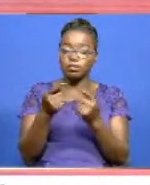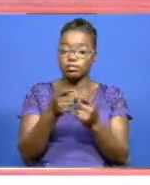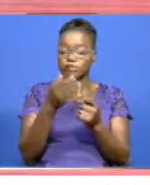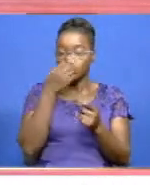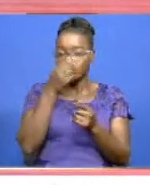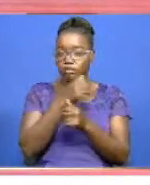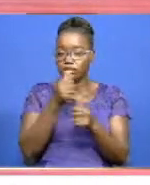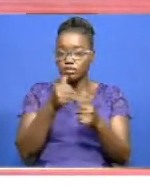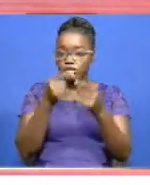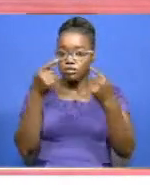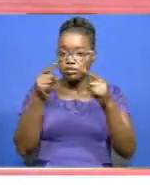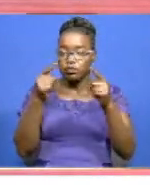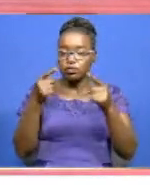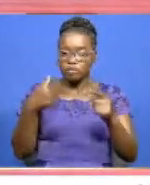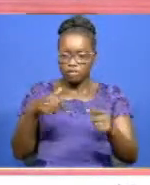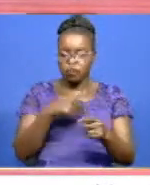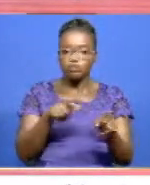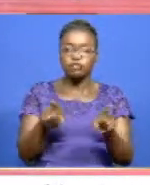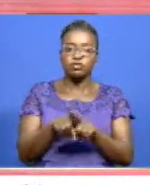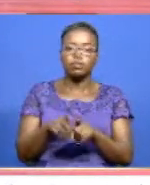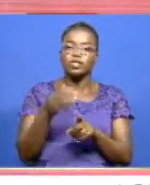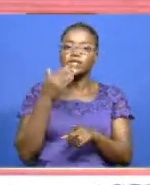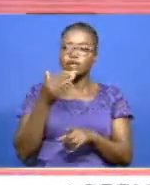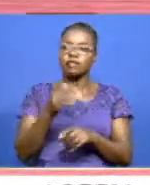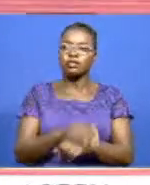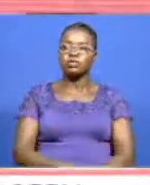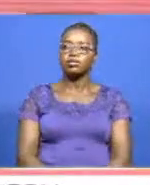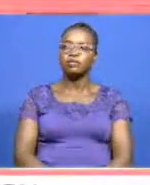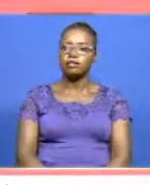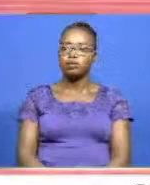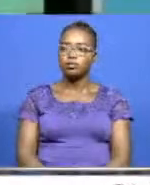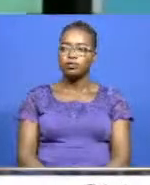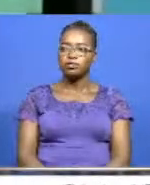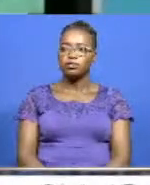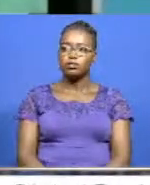because your success is our success. Asanteni sana.